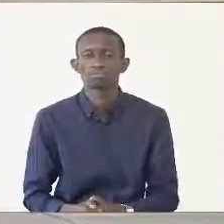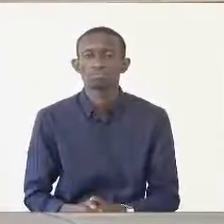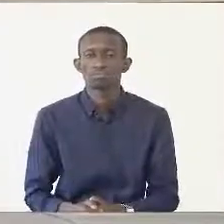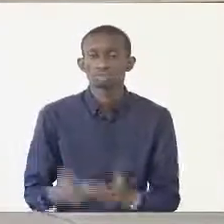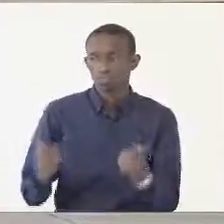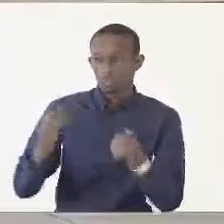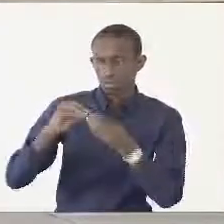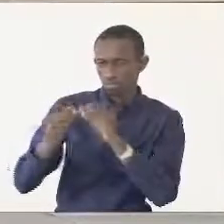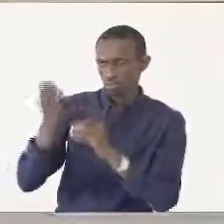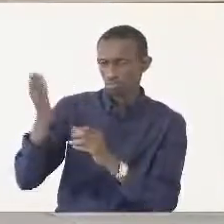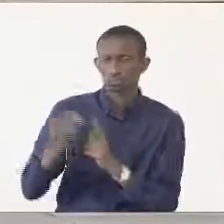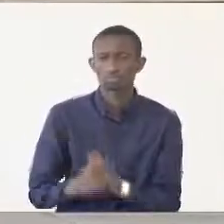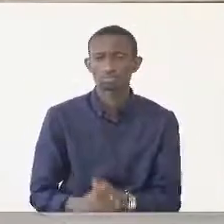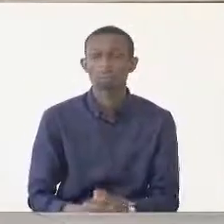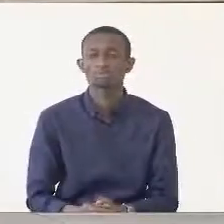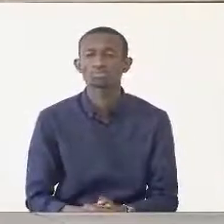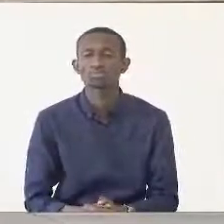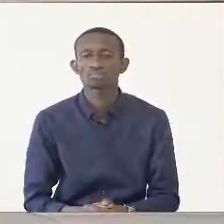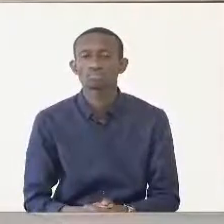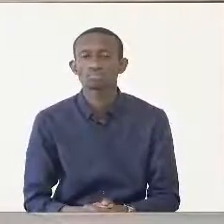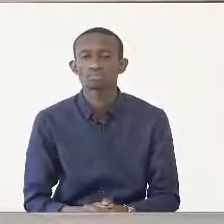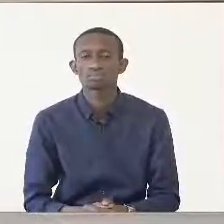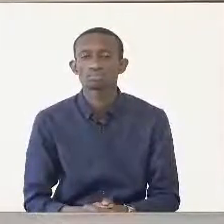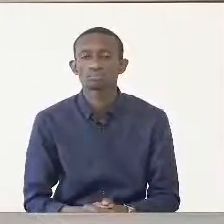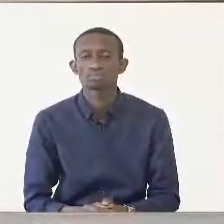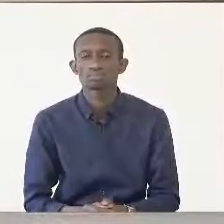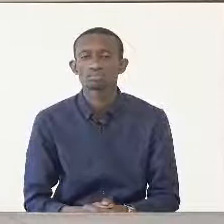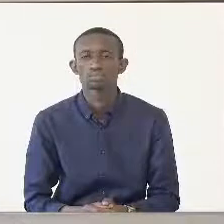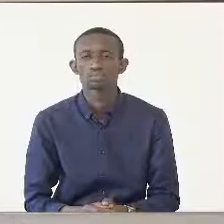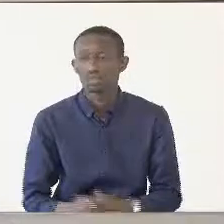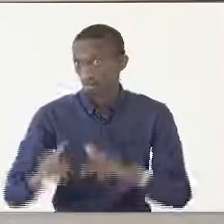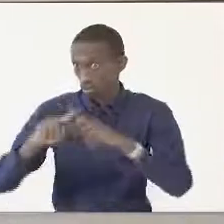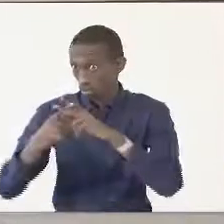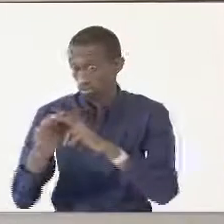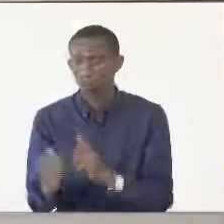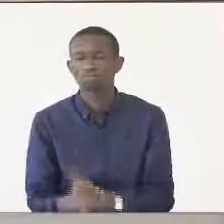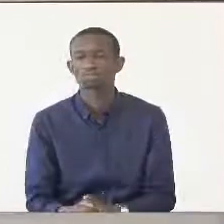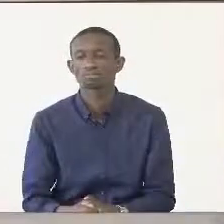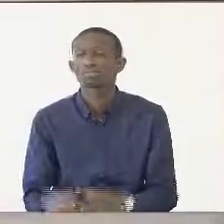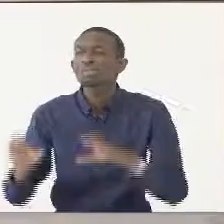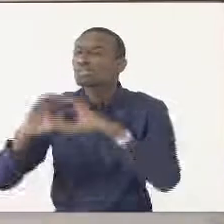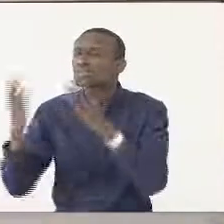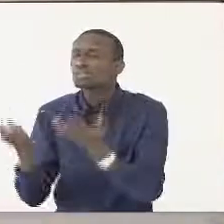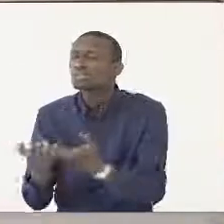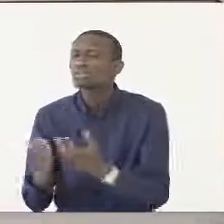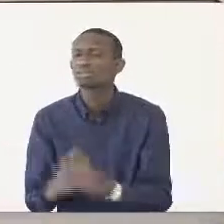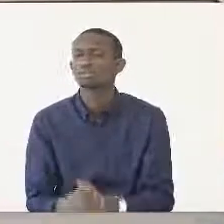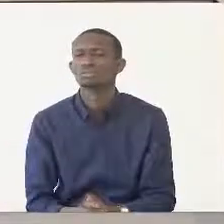here, we substitute, but since the bar